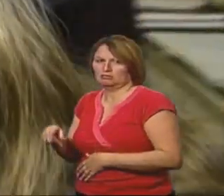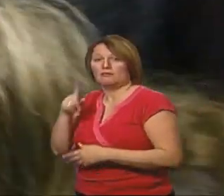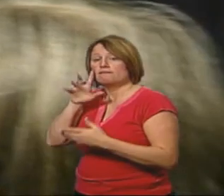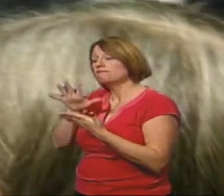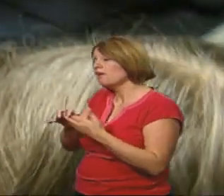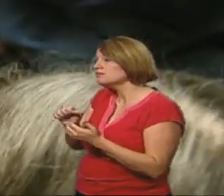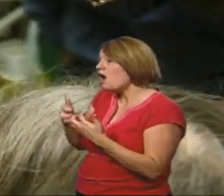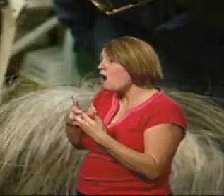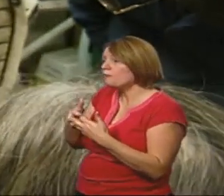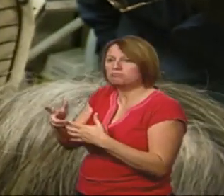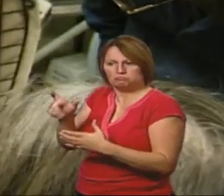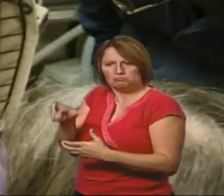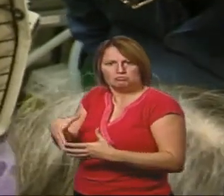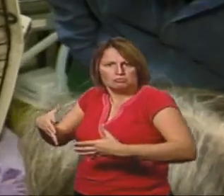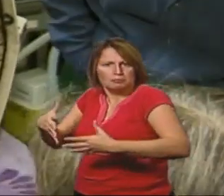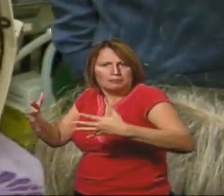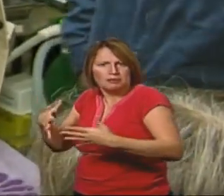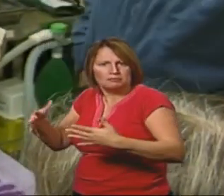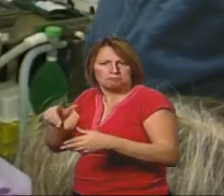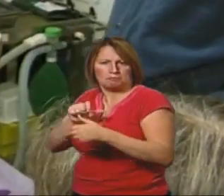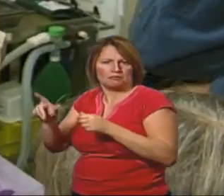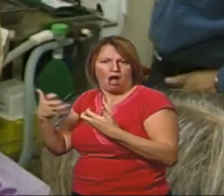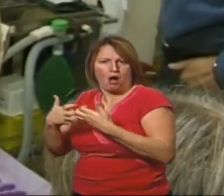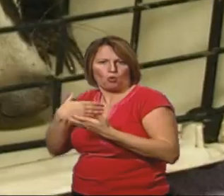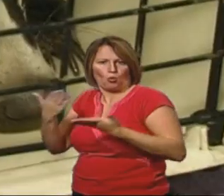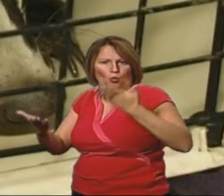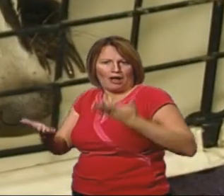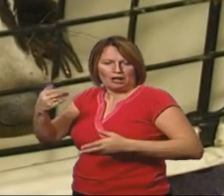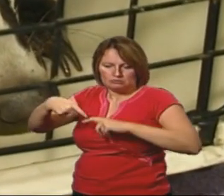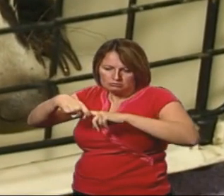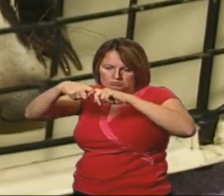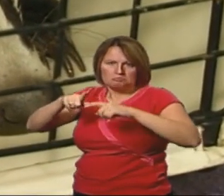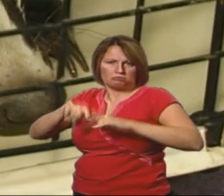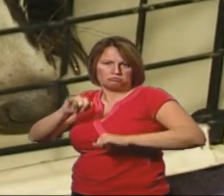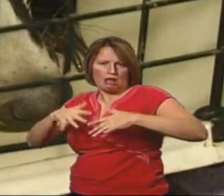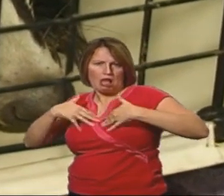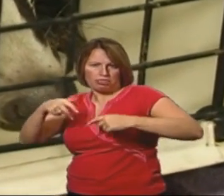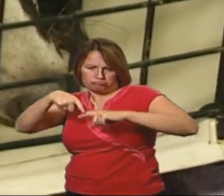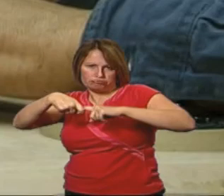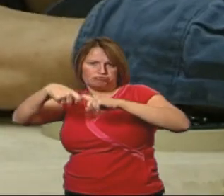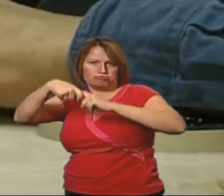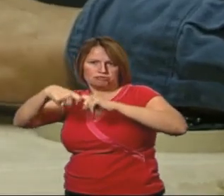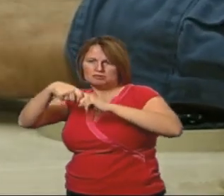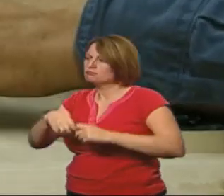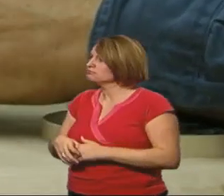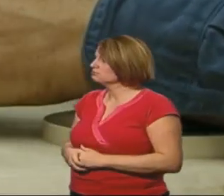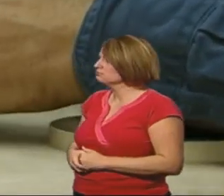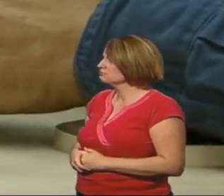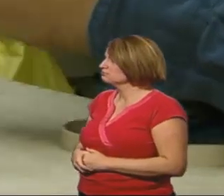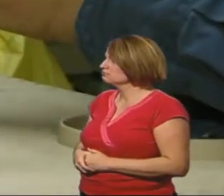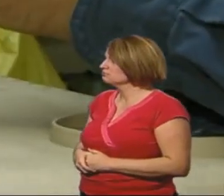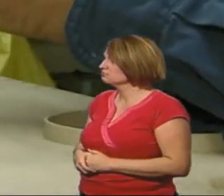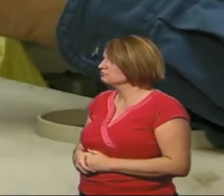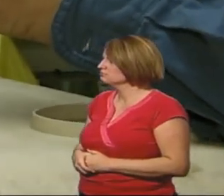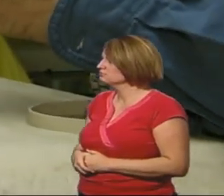out how big our newly arrived patients are, we always weigh them, to give ourselves an indication of their general state of health.